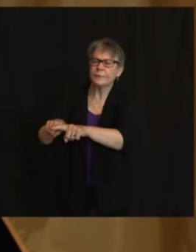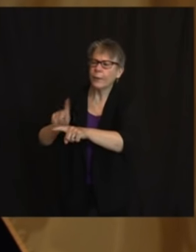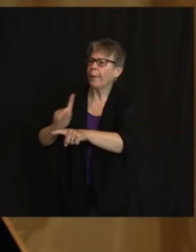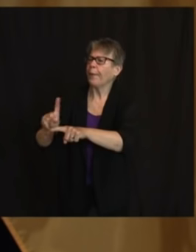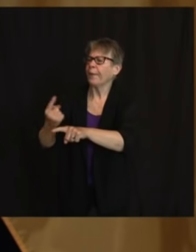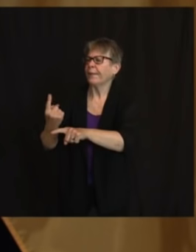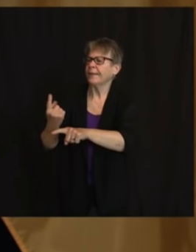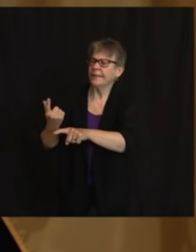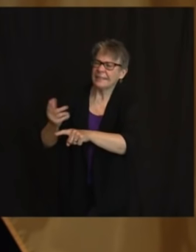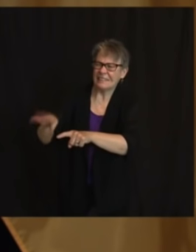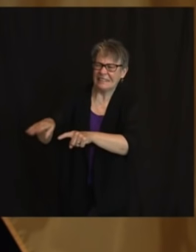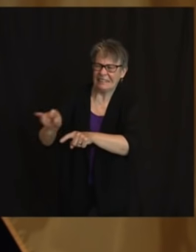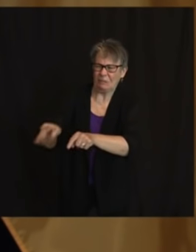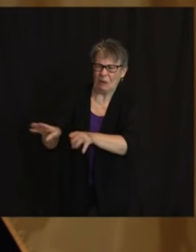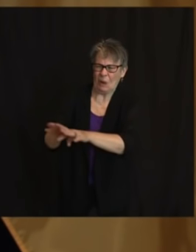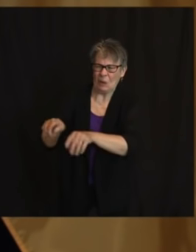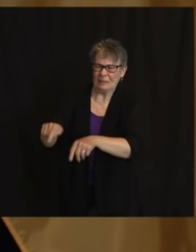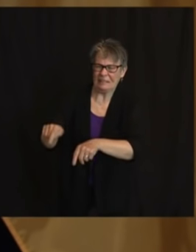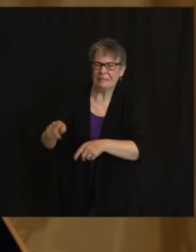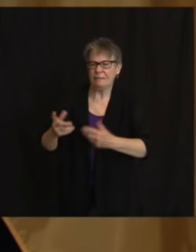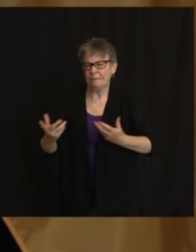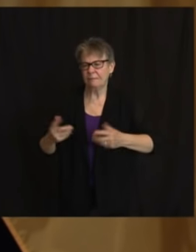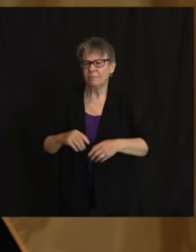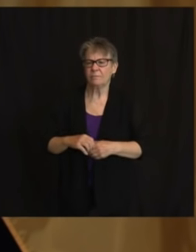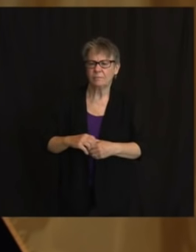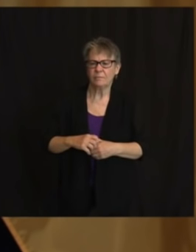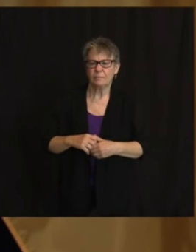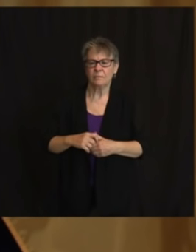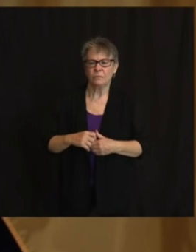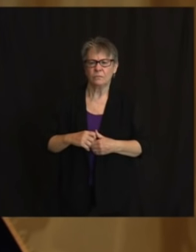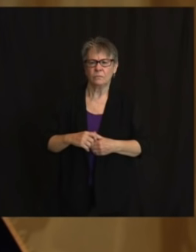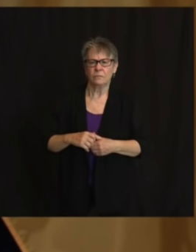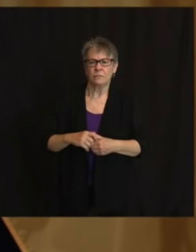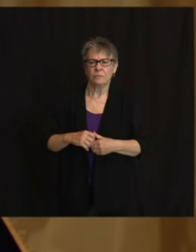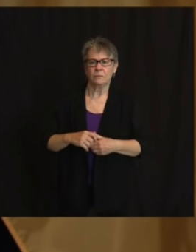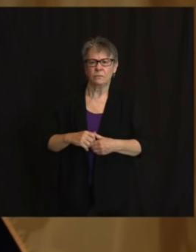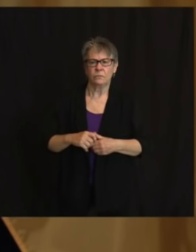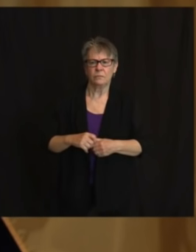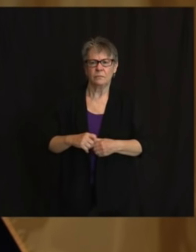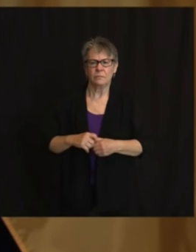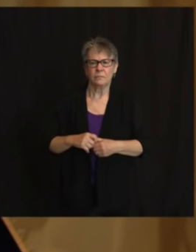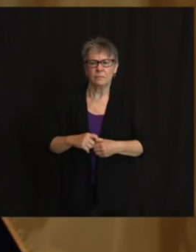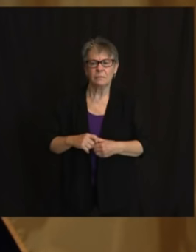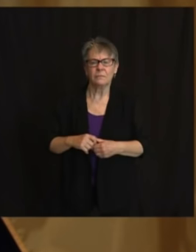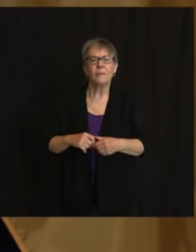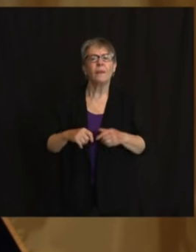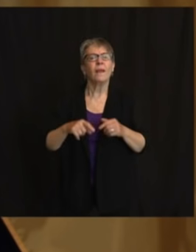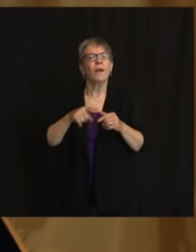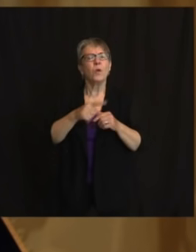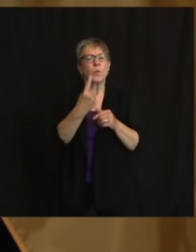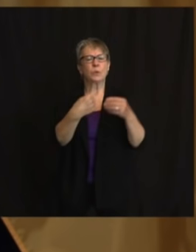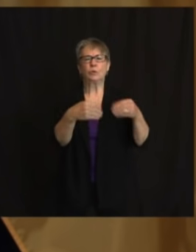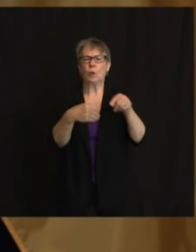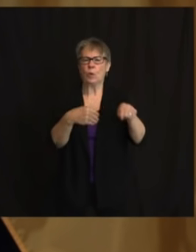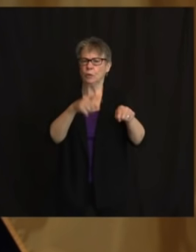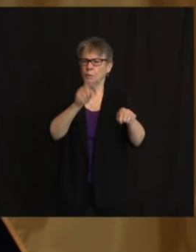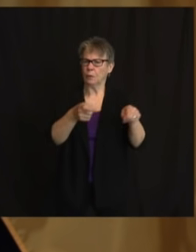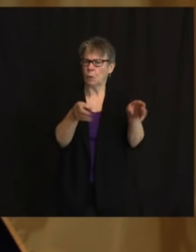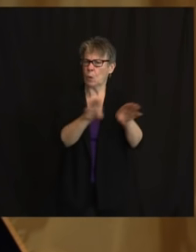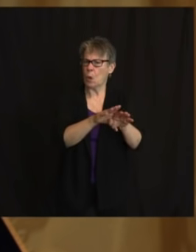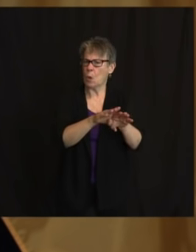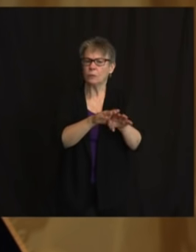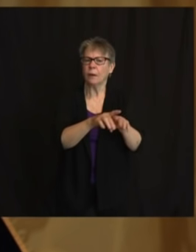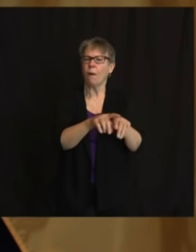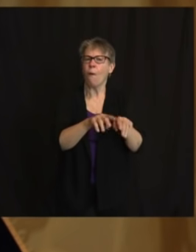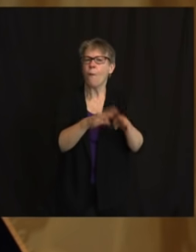furniture store open. Rahway, two subjects were cited for having a large party. East